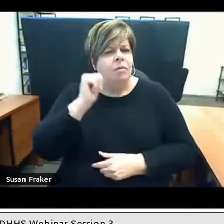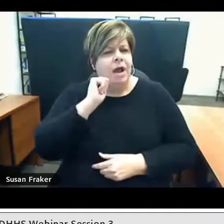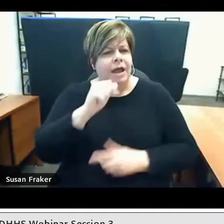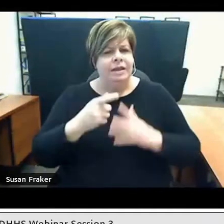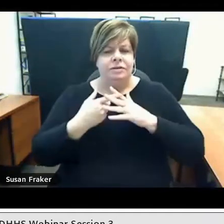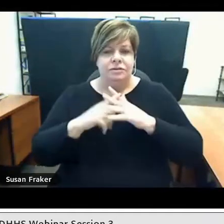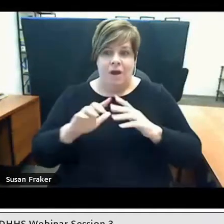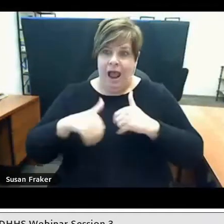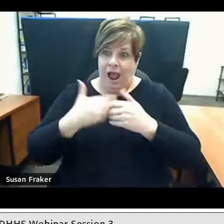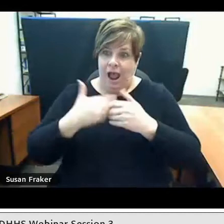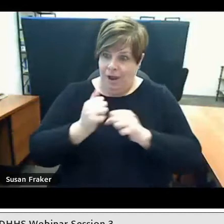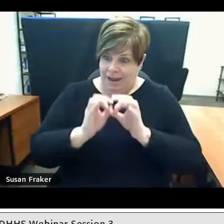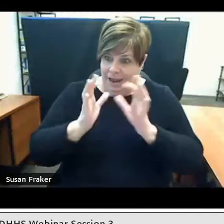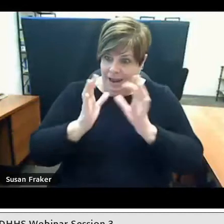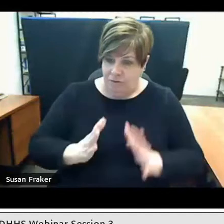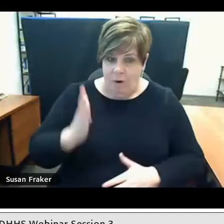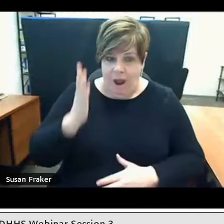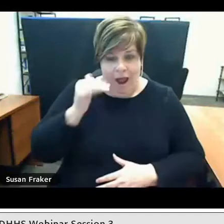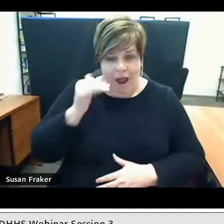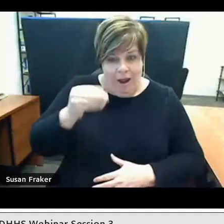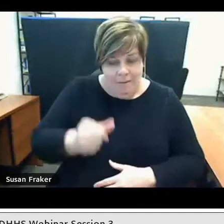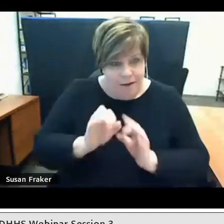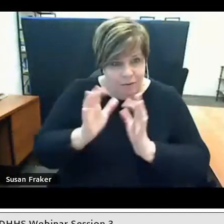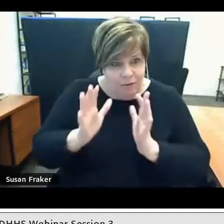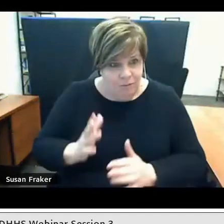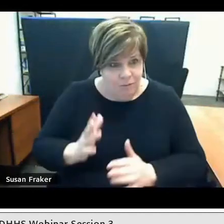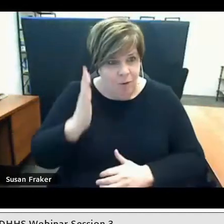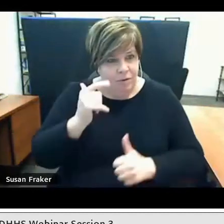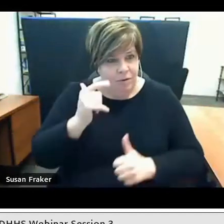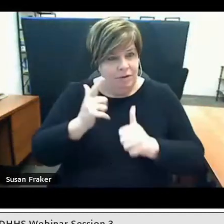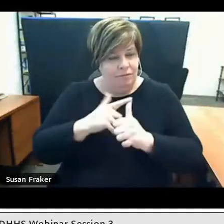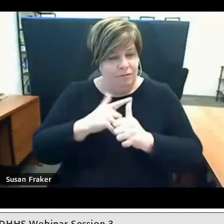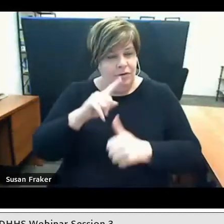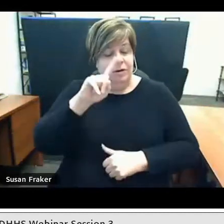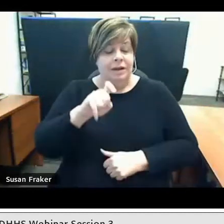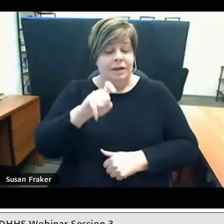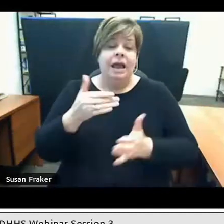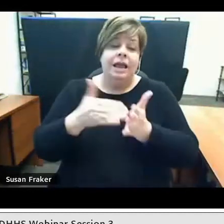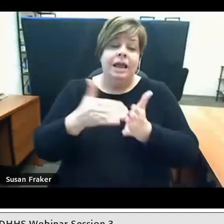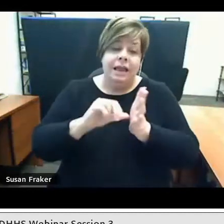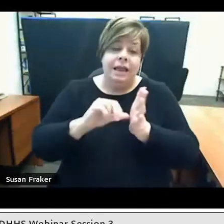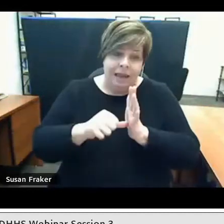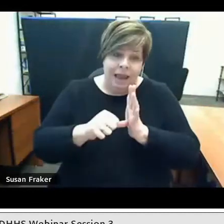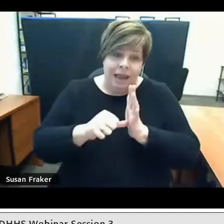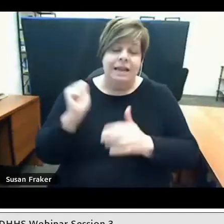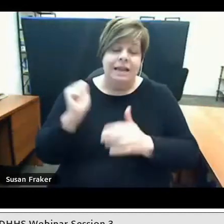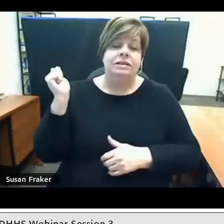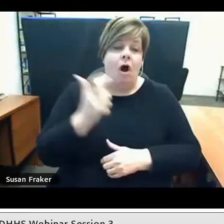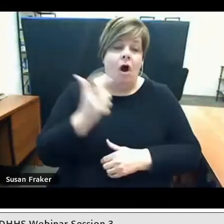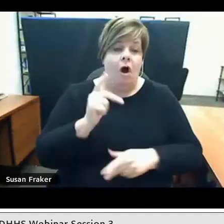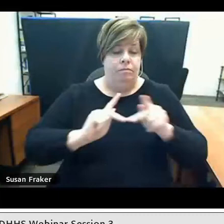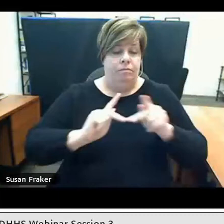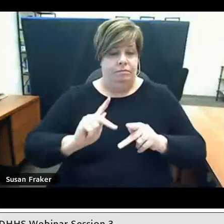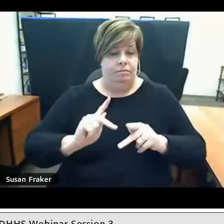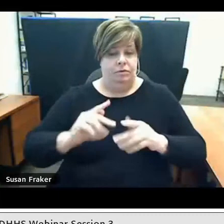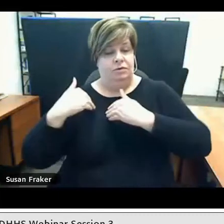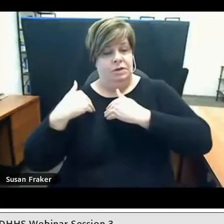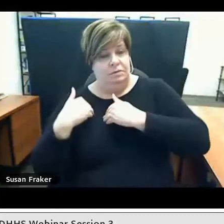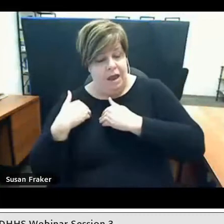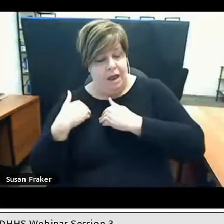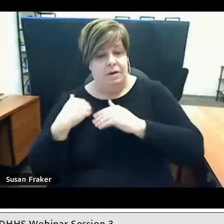how do I get an interpreter? How do I pay for an interpreter? And again, it's vital to know that it is everyone's responsibility to ensure